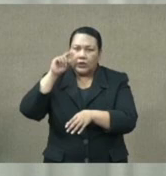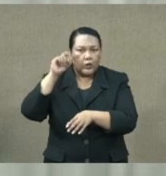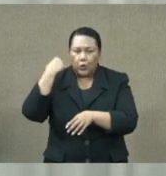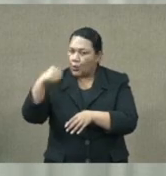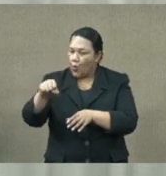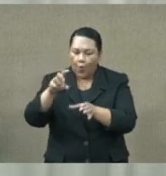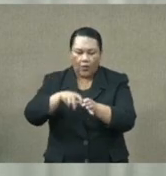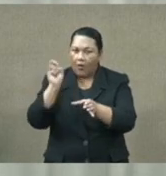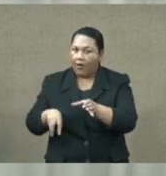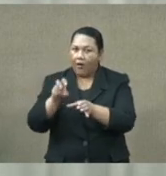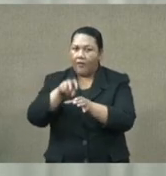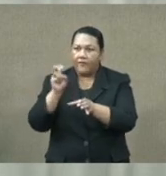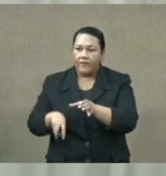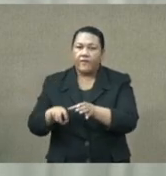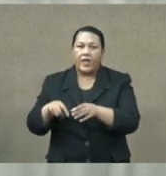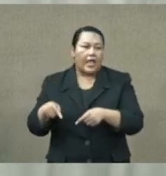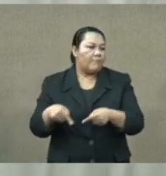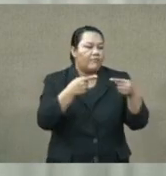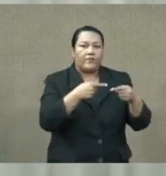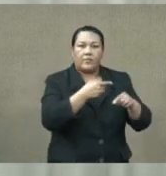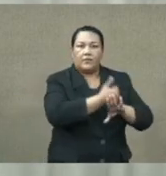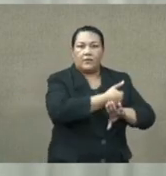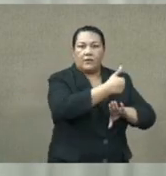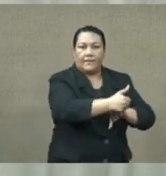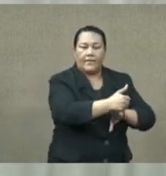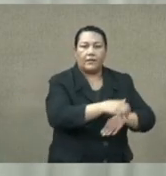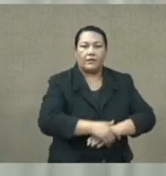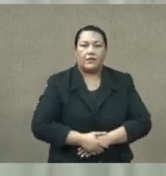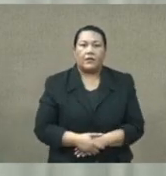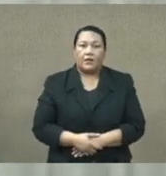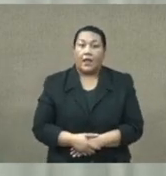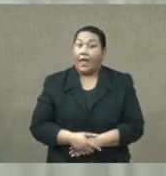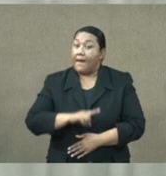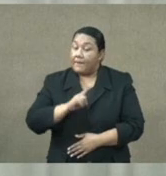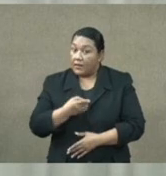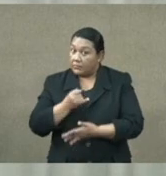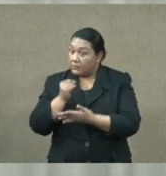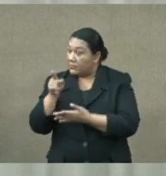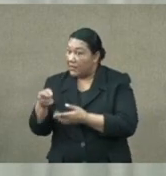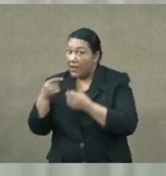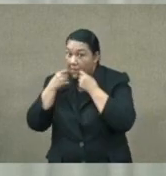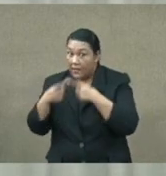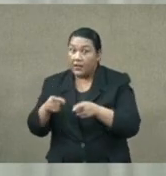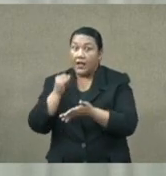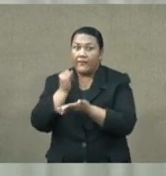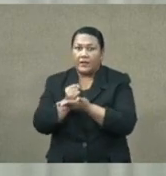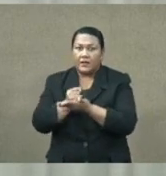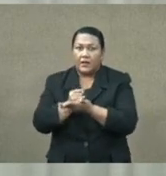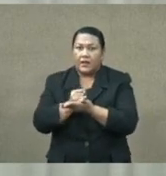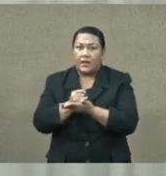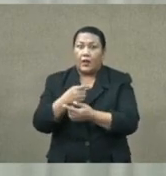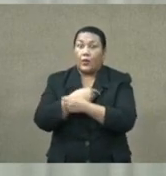People's Coalition government. He then asserted, falsely, that we would bully, we